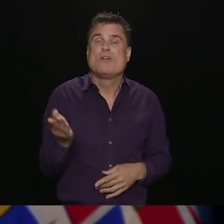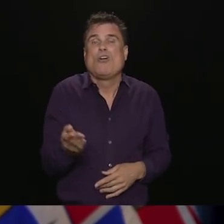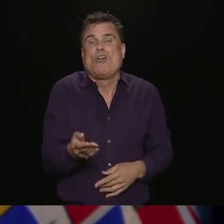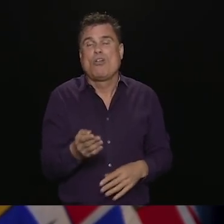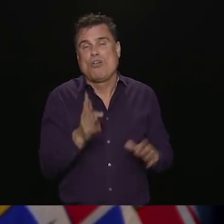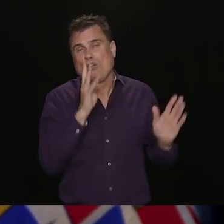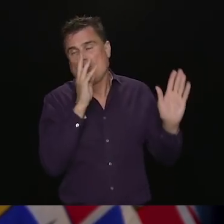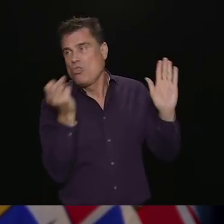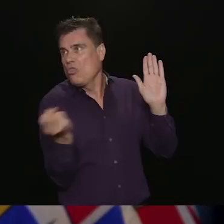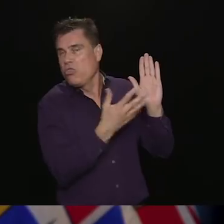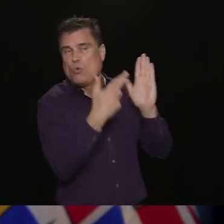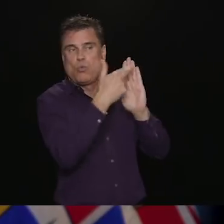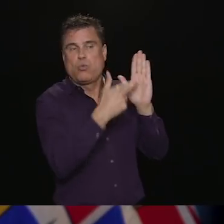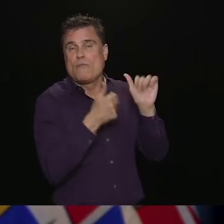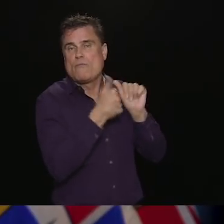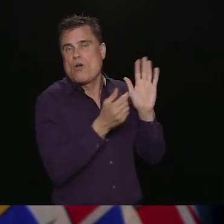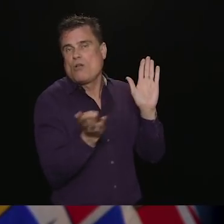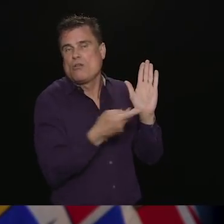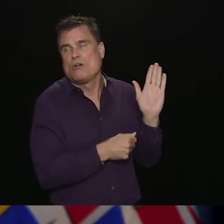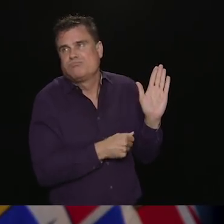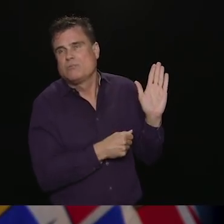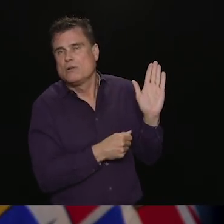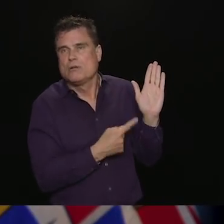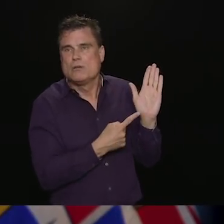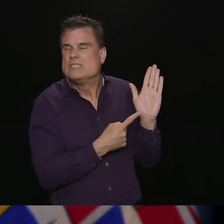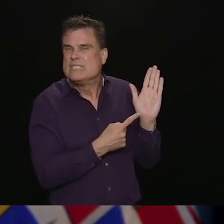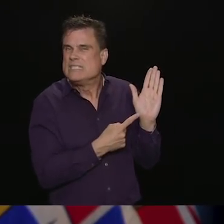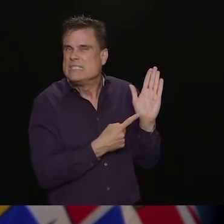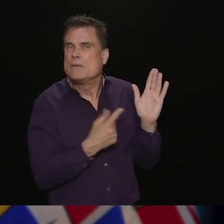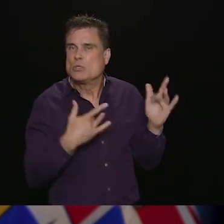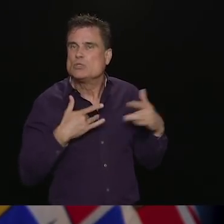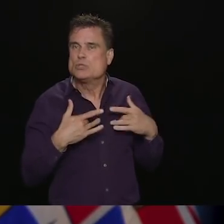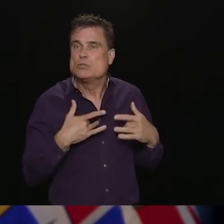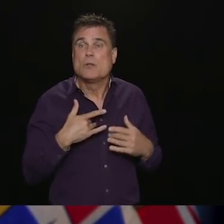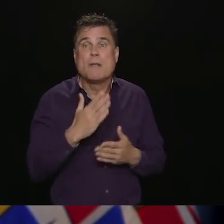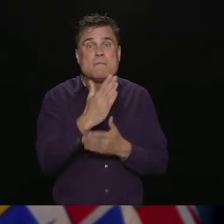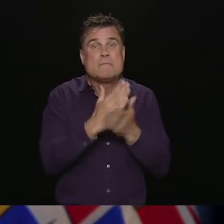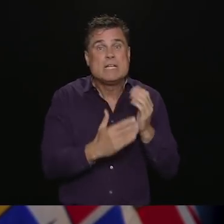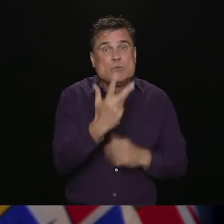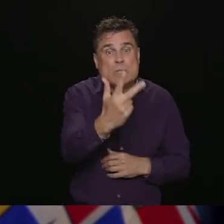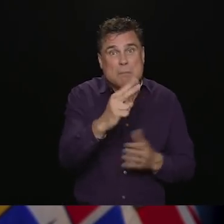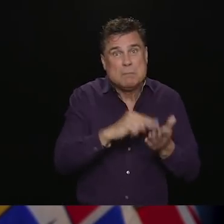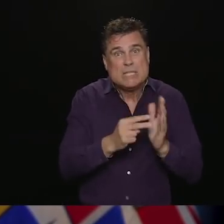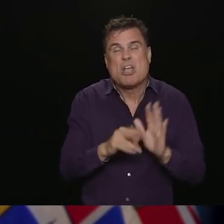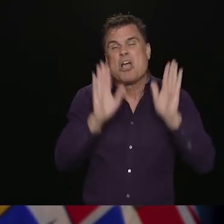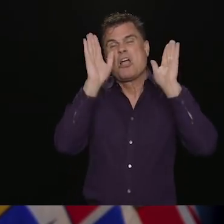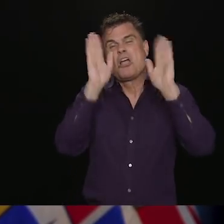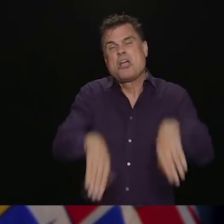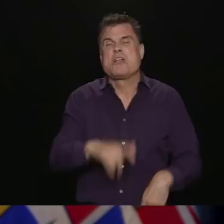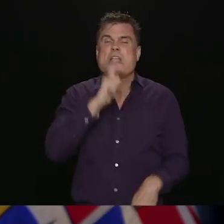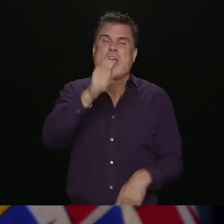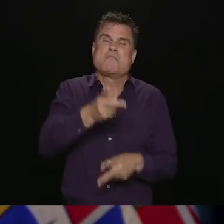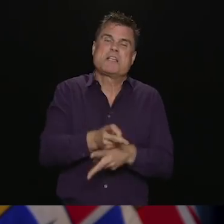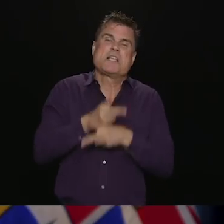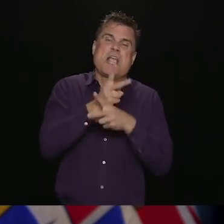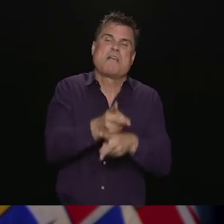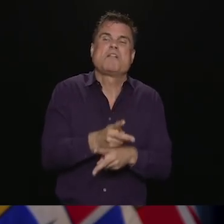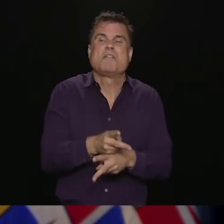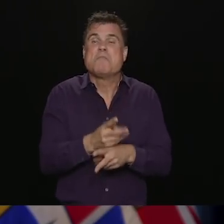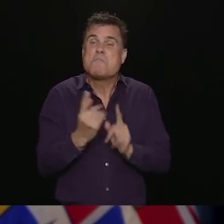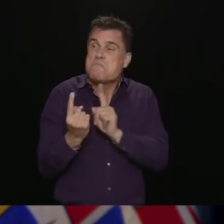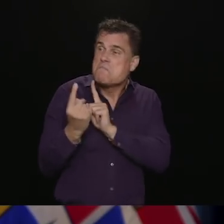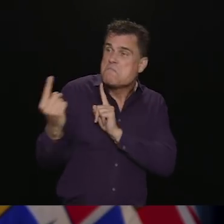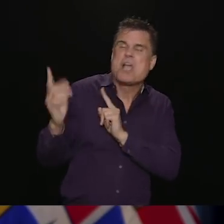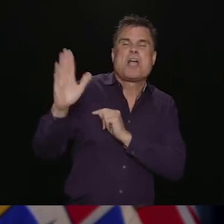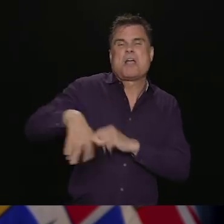that we have license to stop our physical distancing. It doesn't mean that we're stopping our hand washing and covering our cough